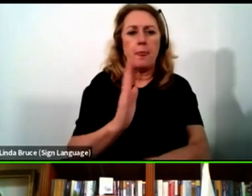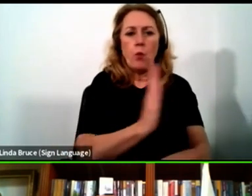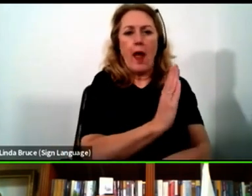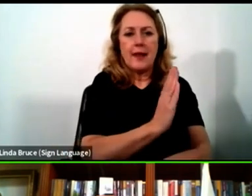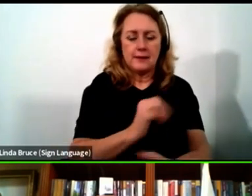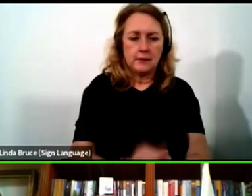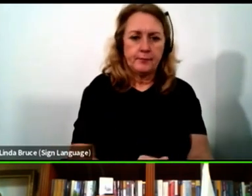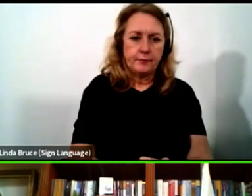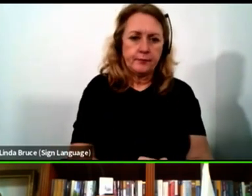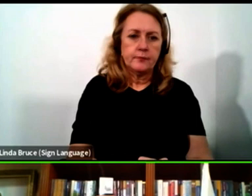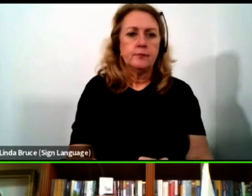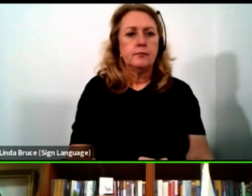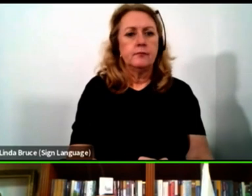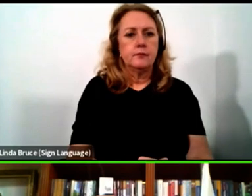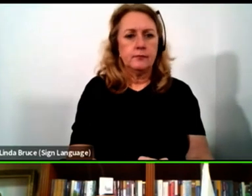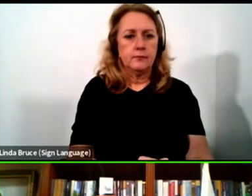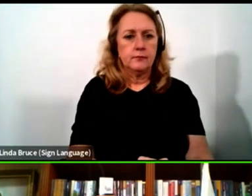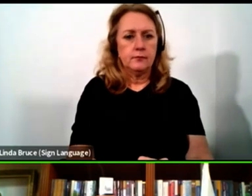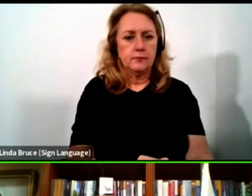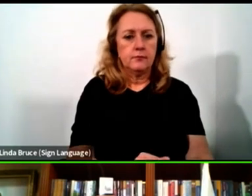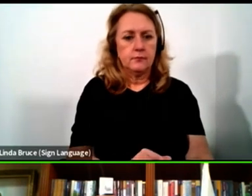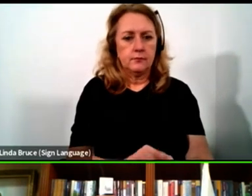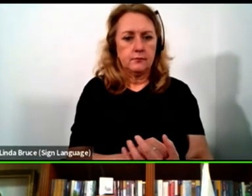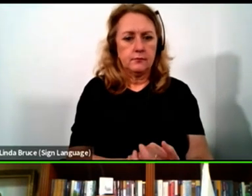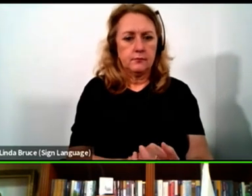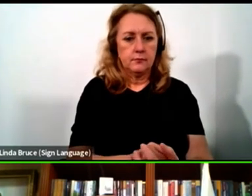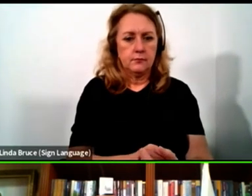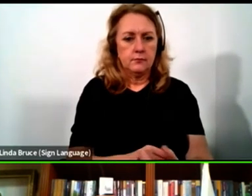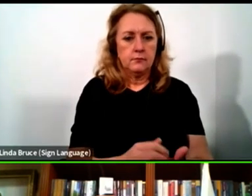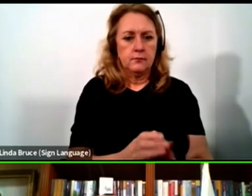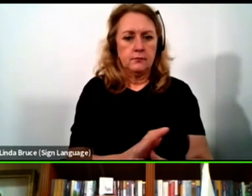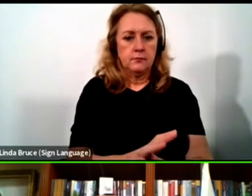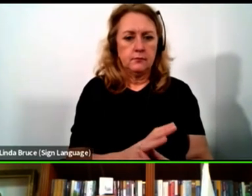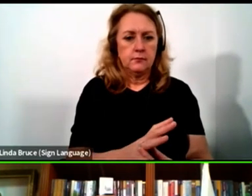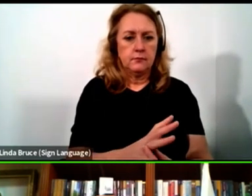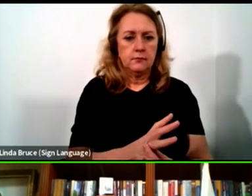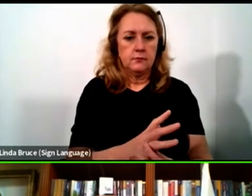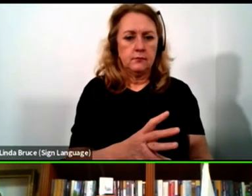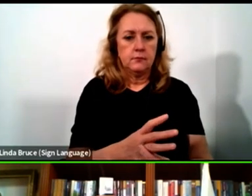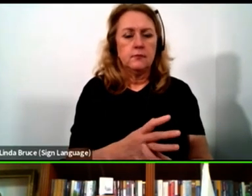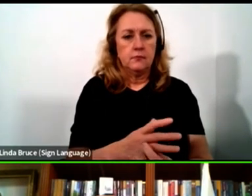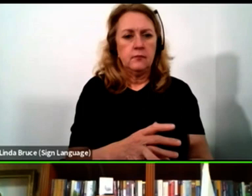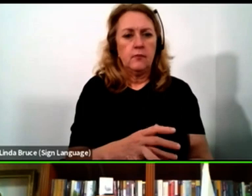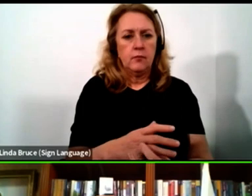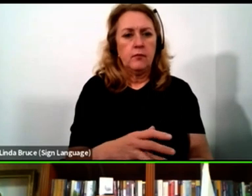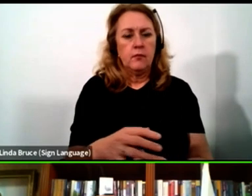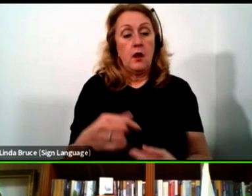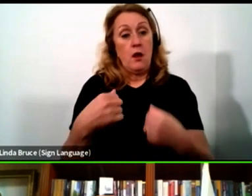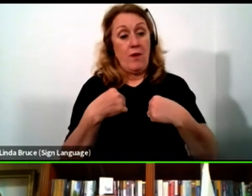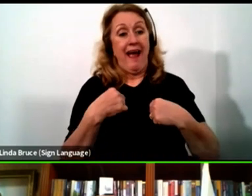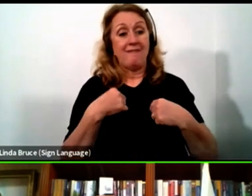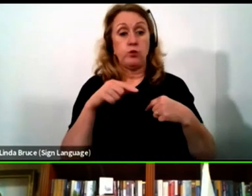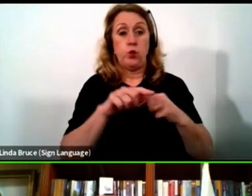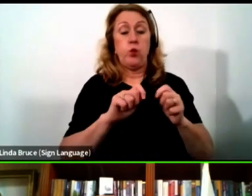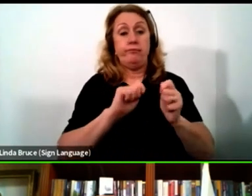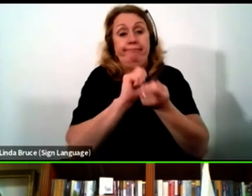this in the context of the AfCFTA. What it tells me is that we have to globalize our continent first.